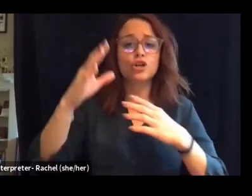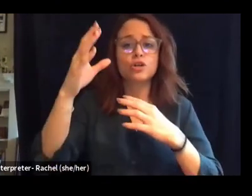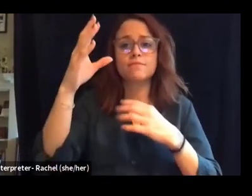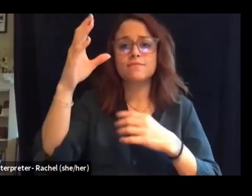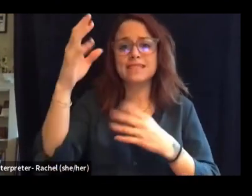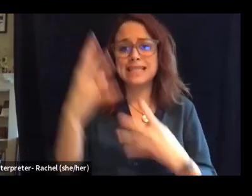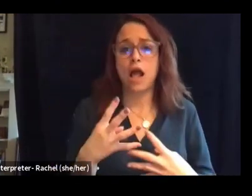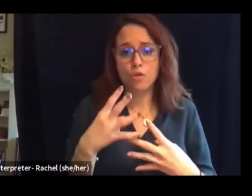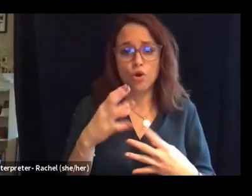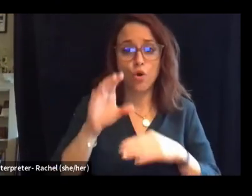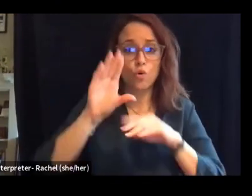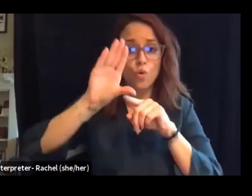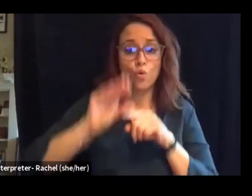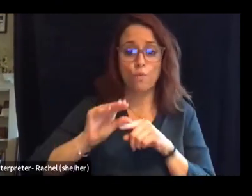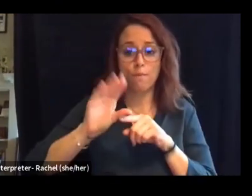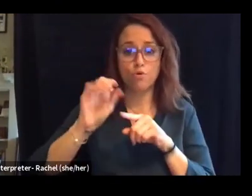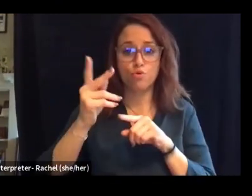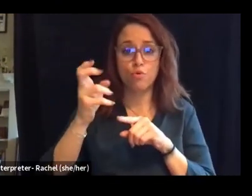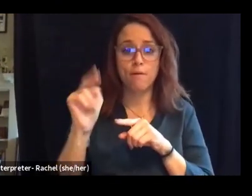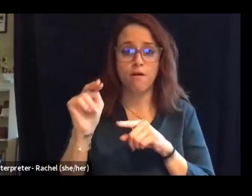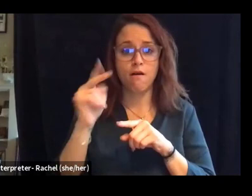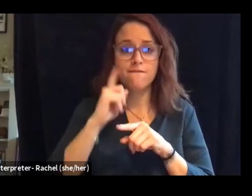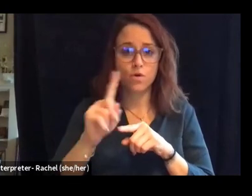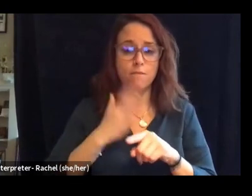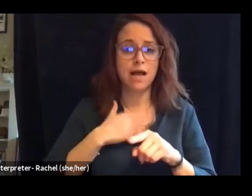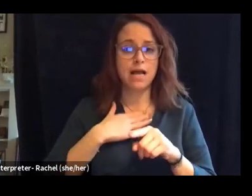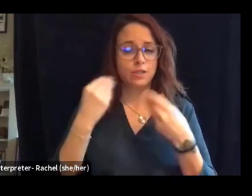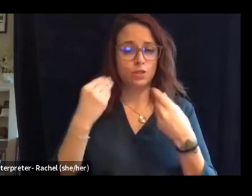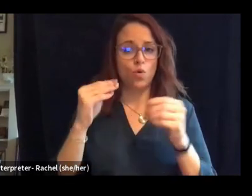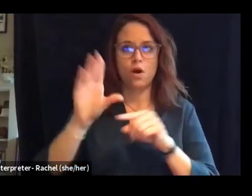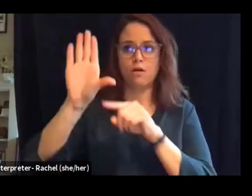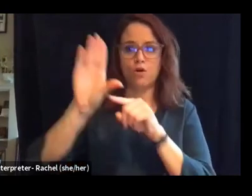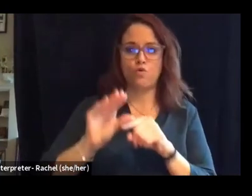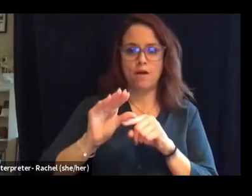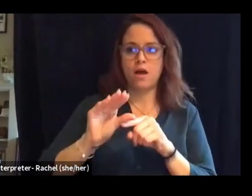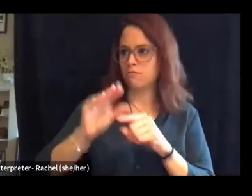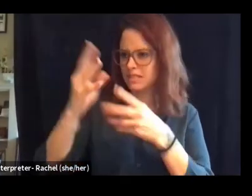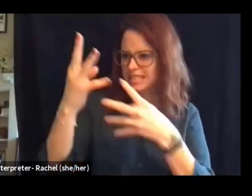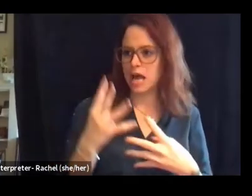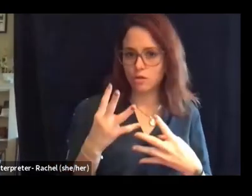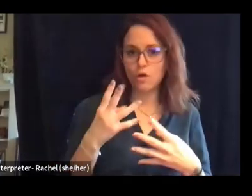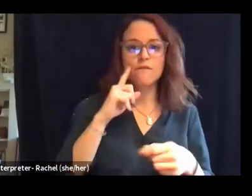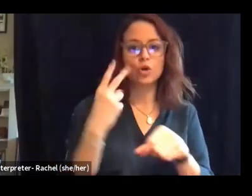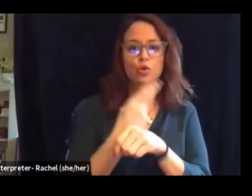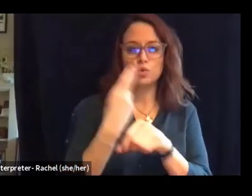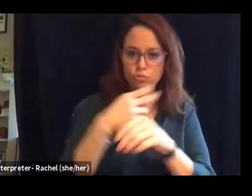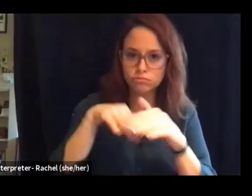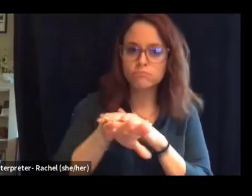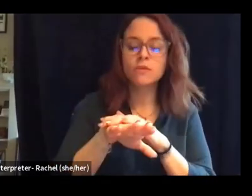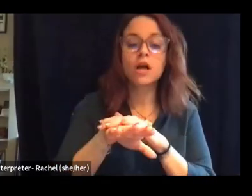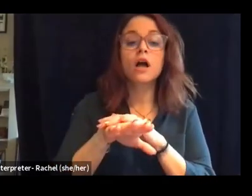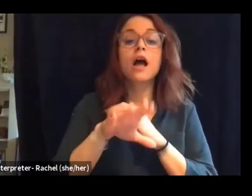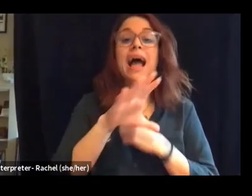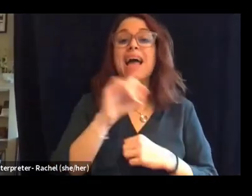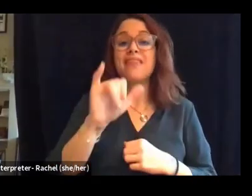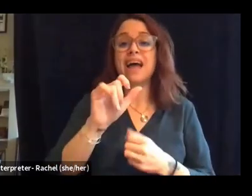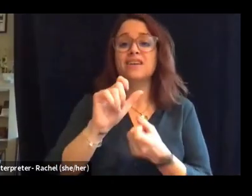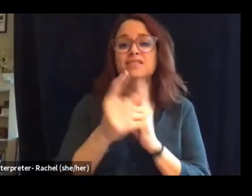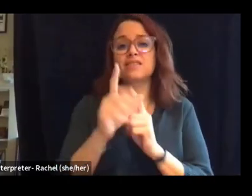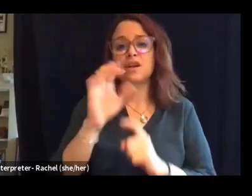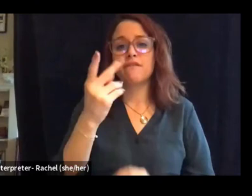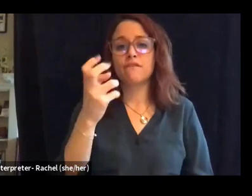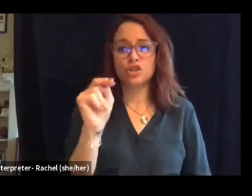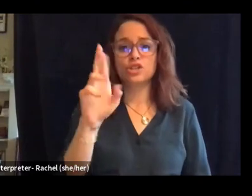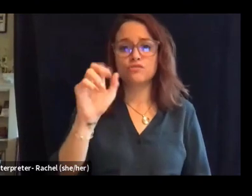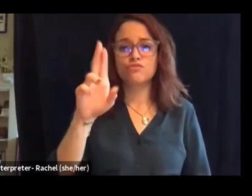coupon. So my cost, may download a coupon, and the conversion rate is 15%. Let me